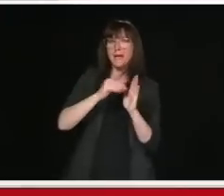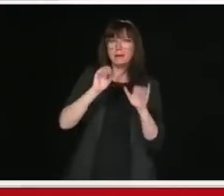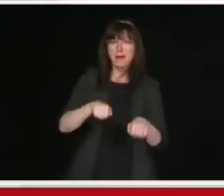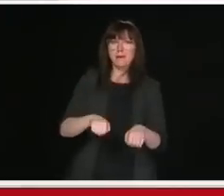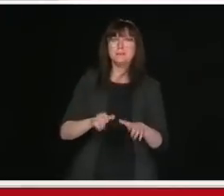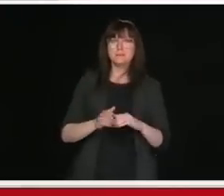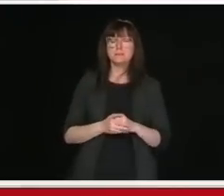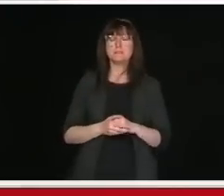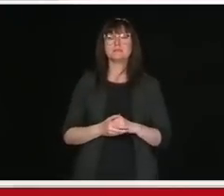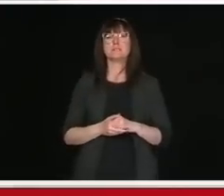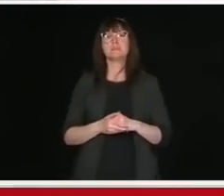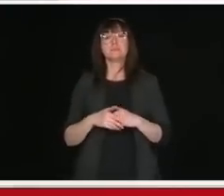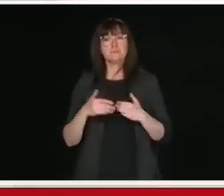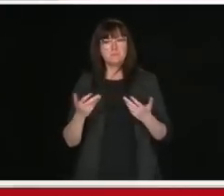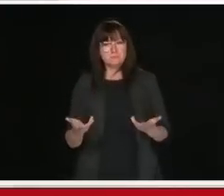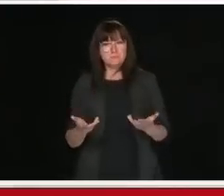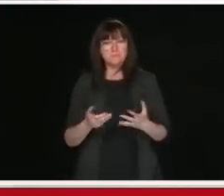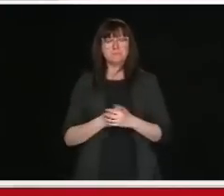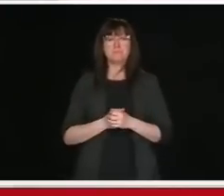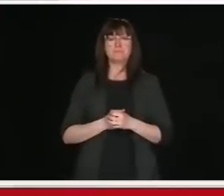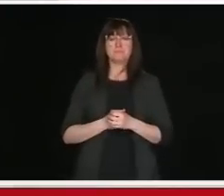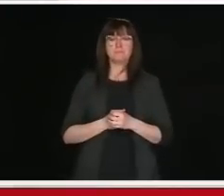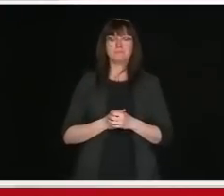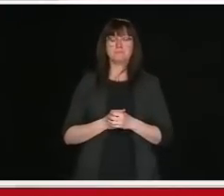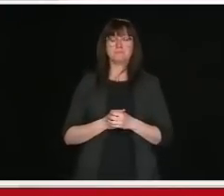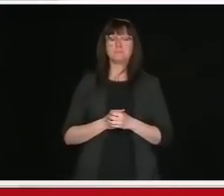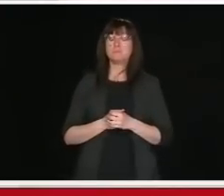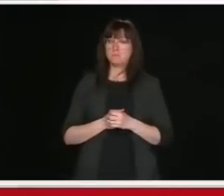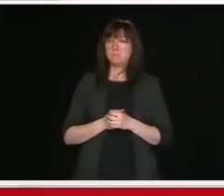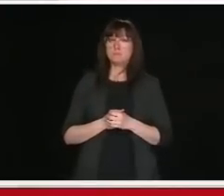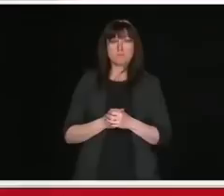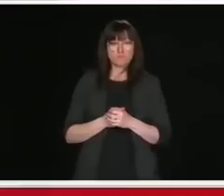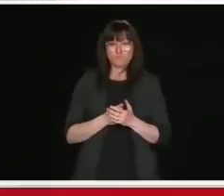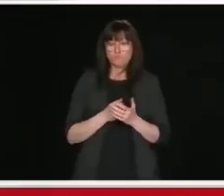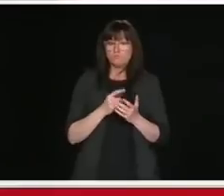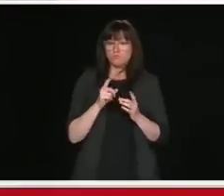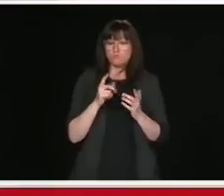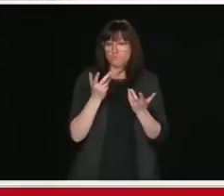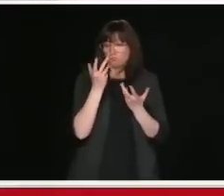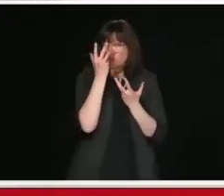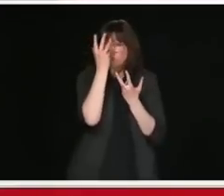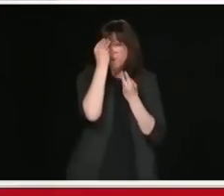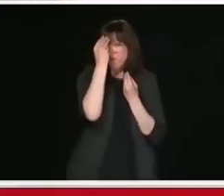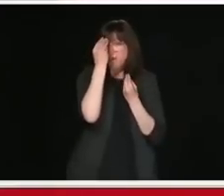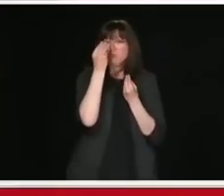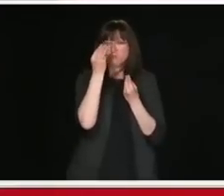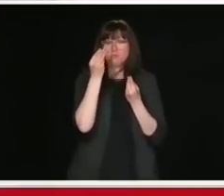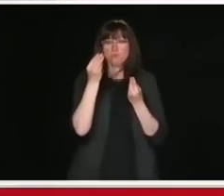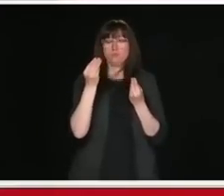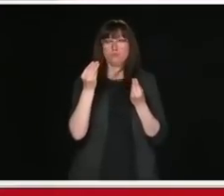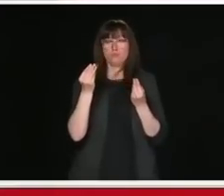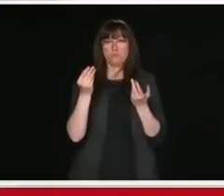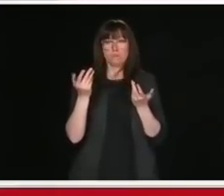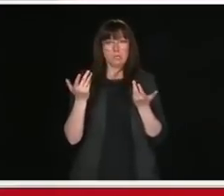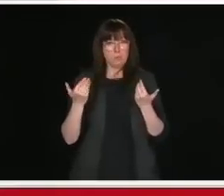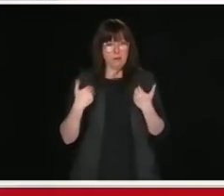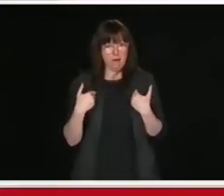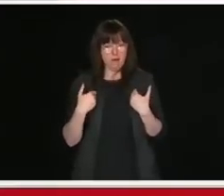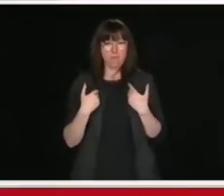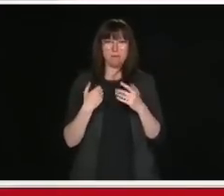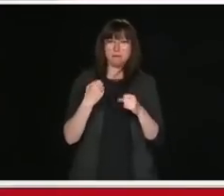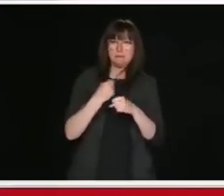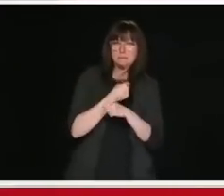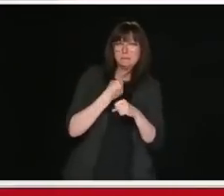share the data, meaning the numbers of cases, many cases every day, and where